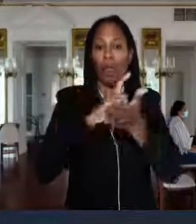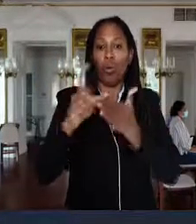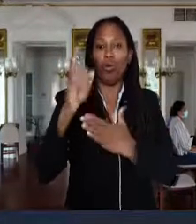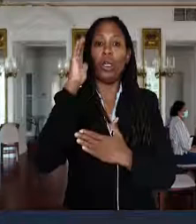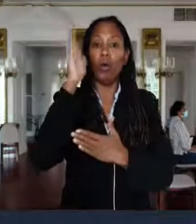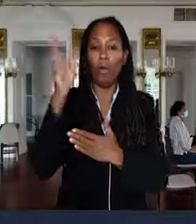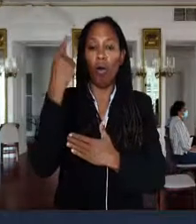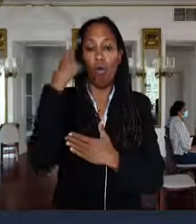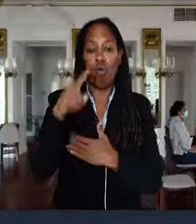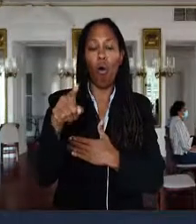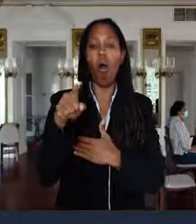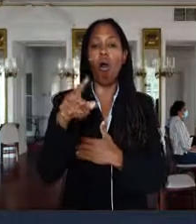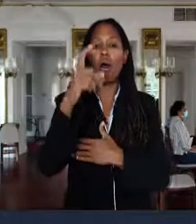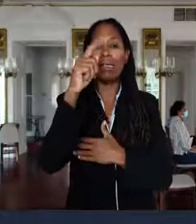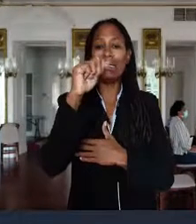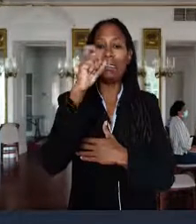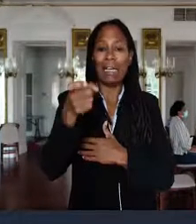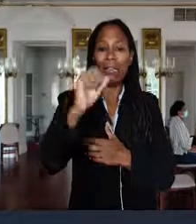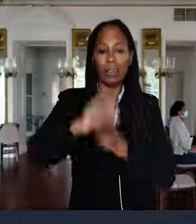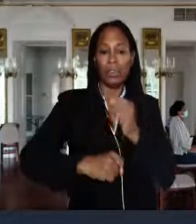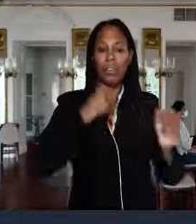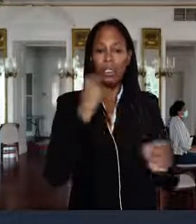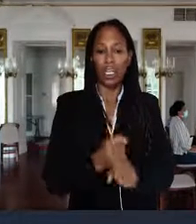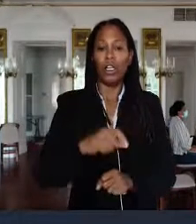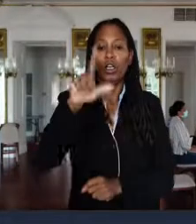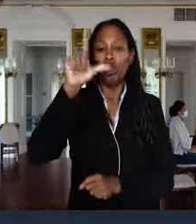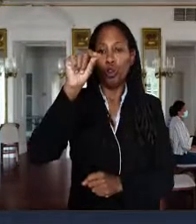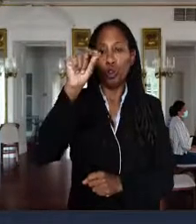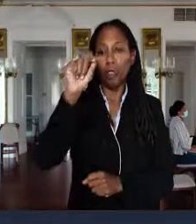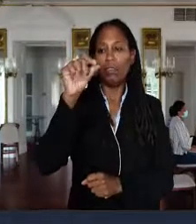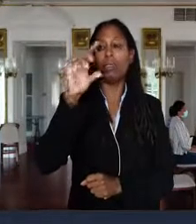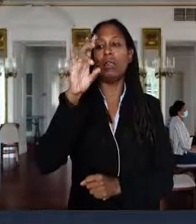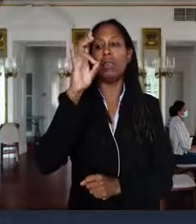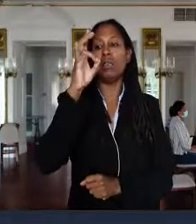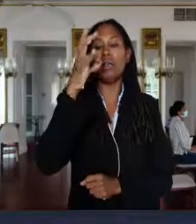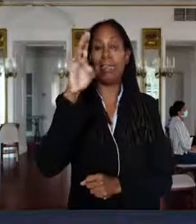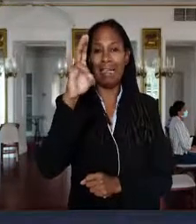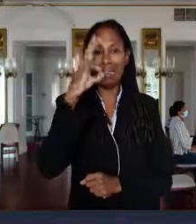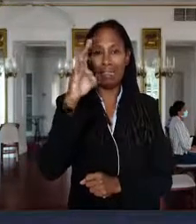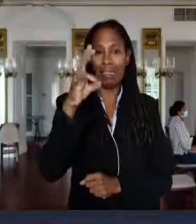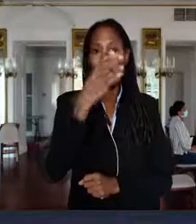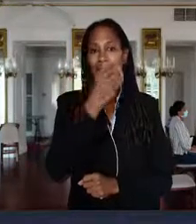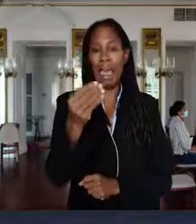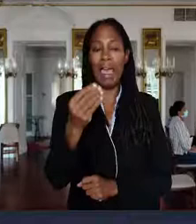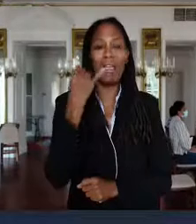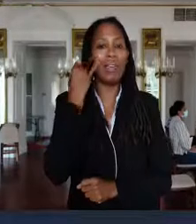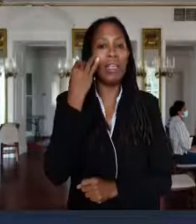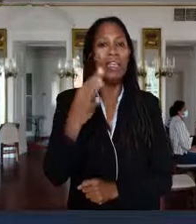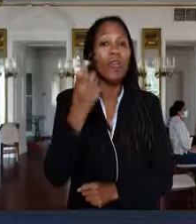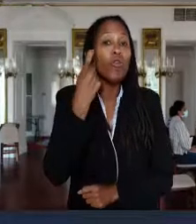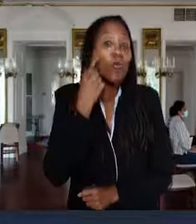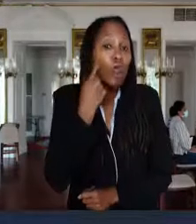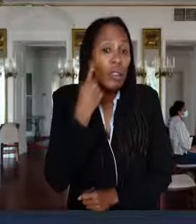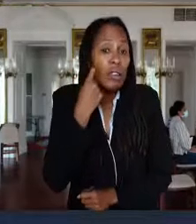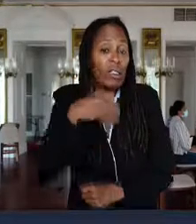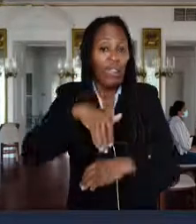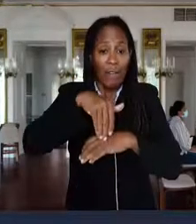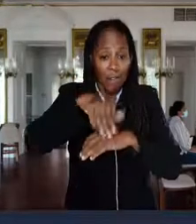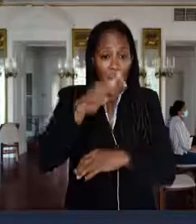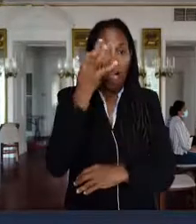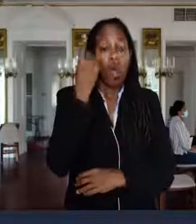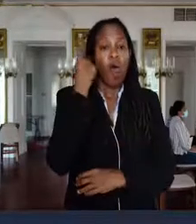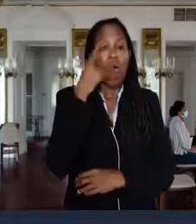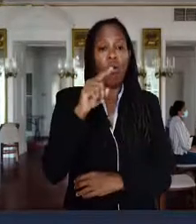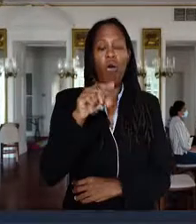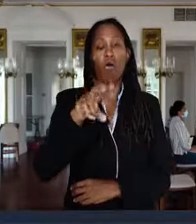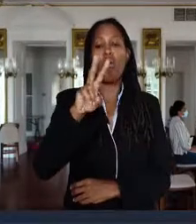year 2018 and for those who have recently filed their 2016 and 2017 income taxes. In addition